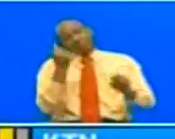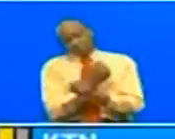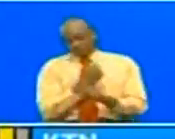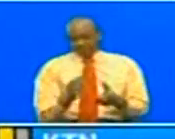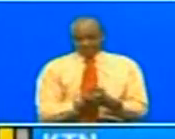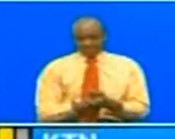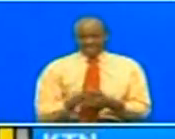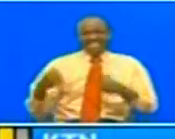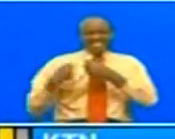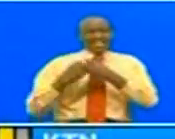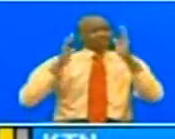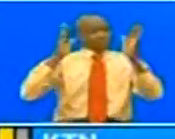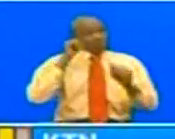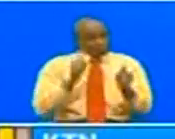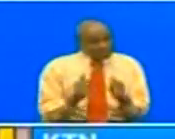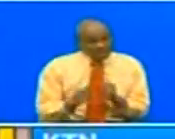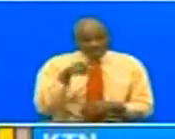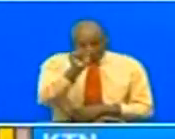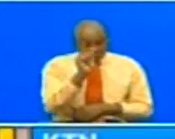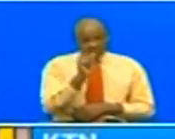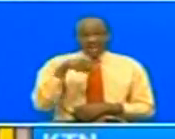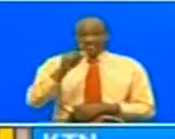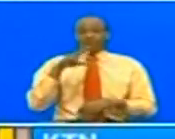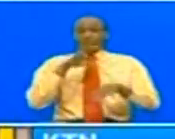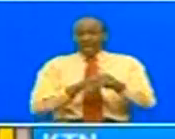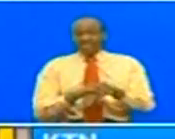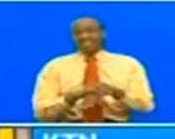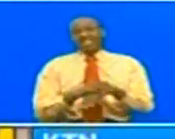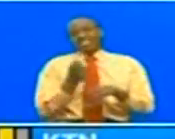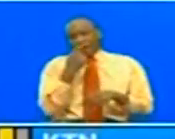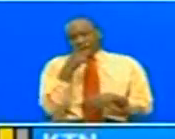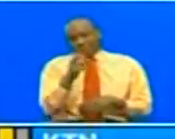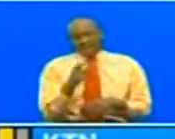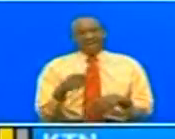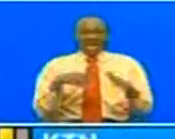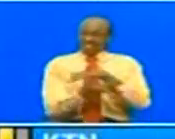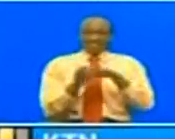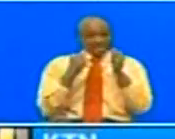Her biggest challenge has been the difficulty in accessing the care she so needs.